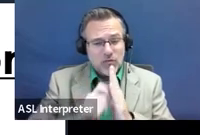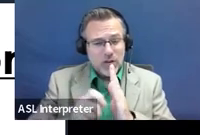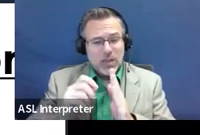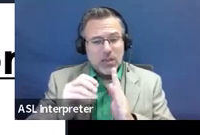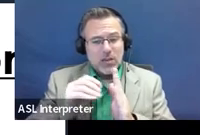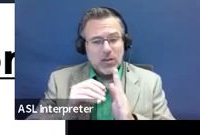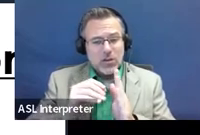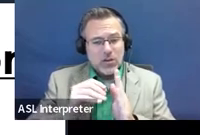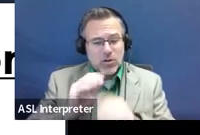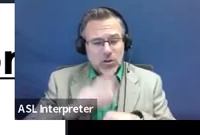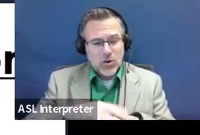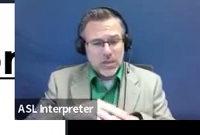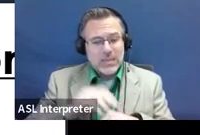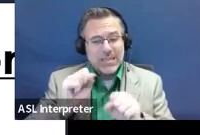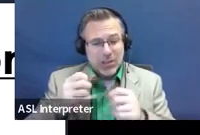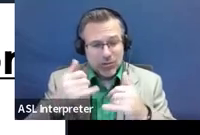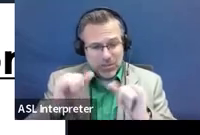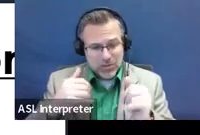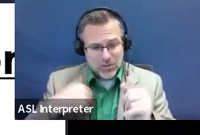was given?